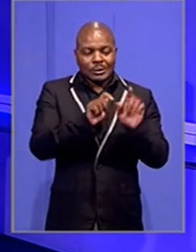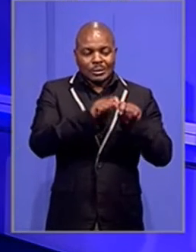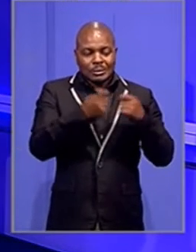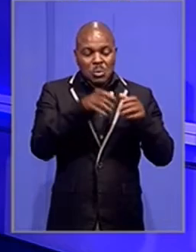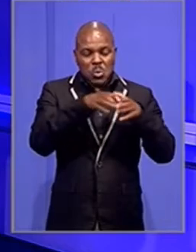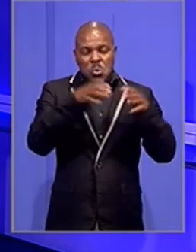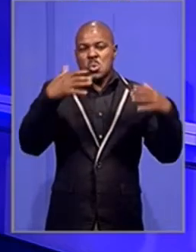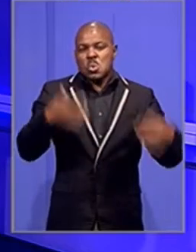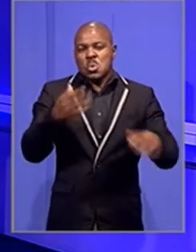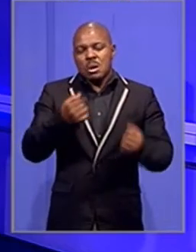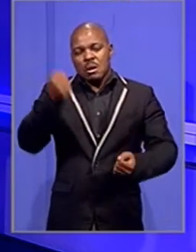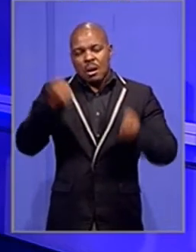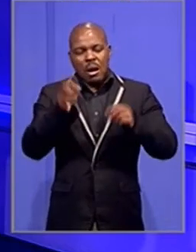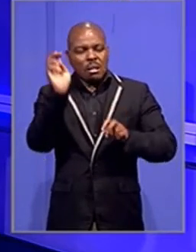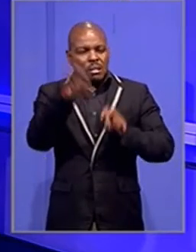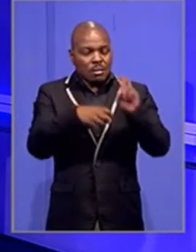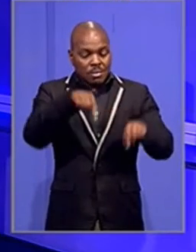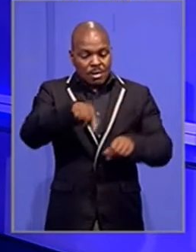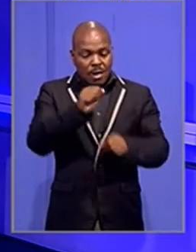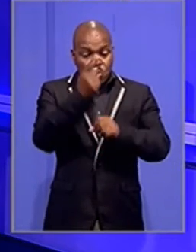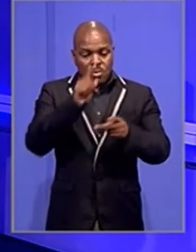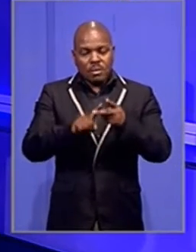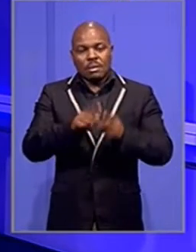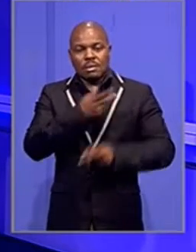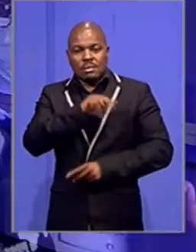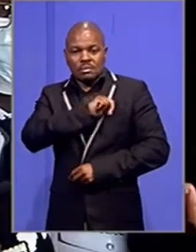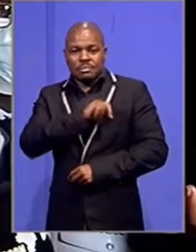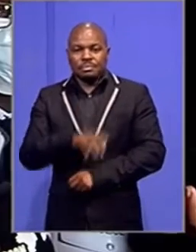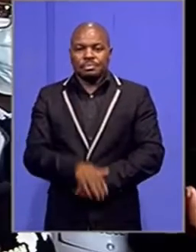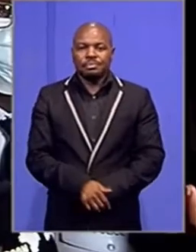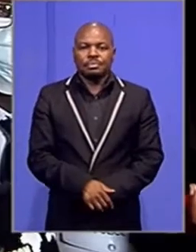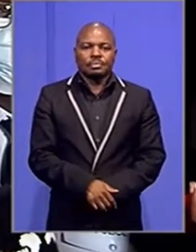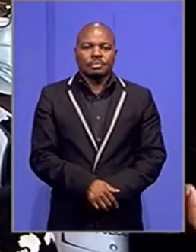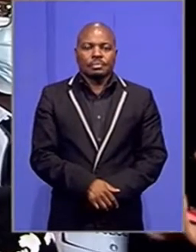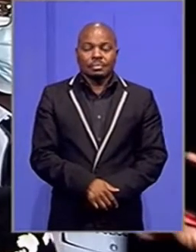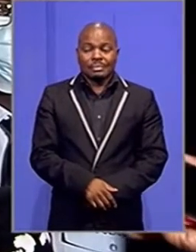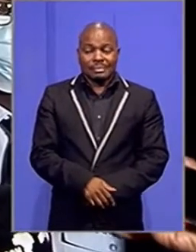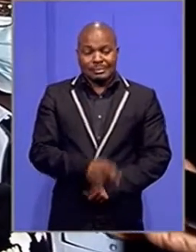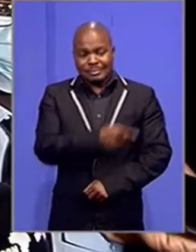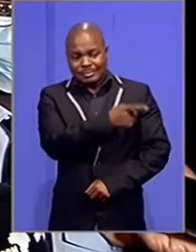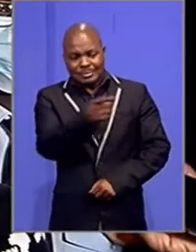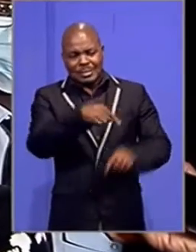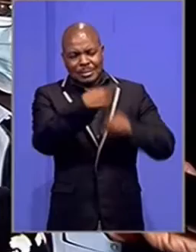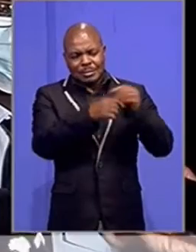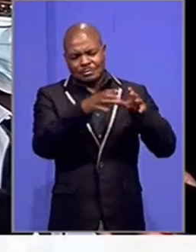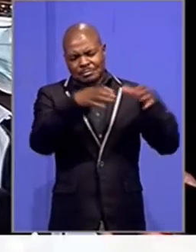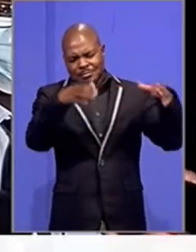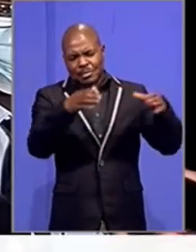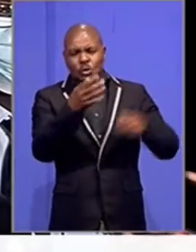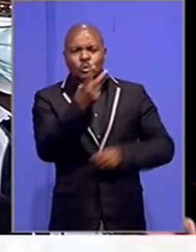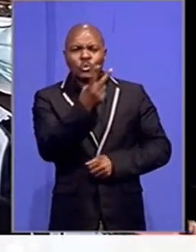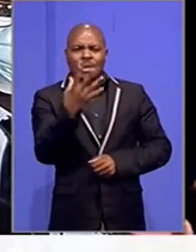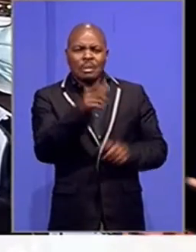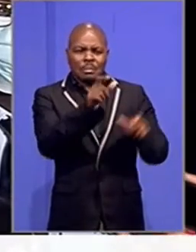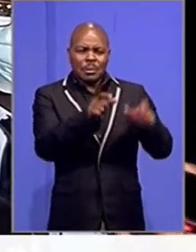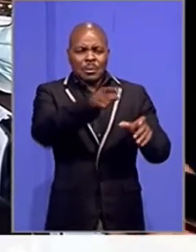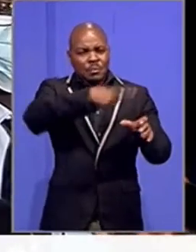se tlatlapang makoloi Gauteng le KwaZulu-Natal. These guys were about 25 of them, this